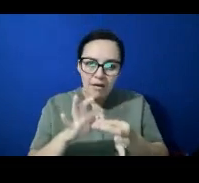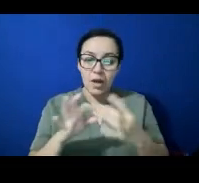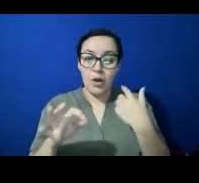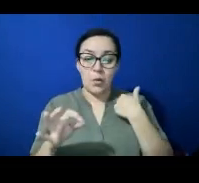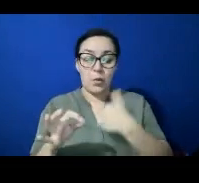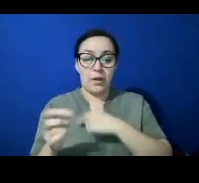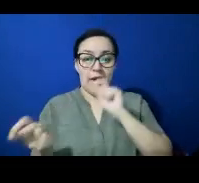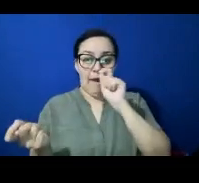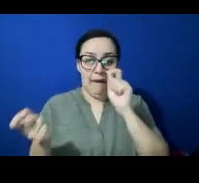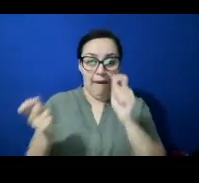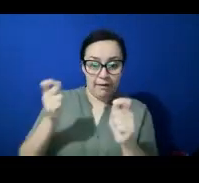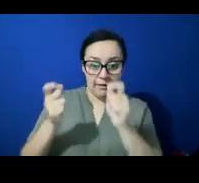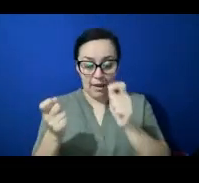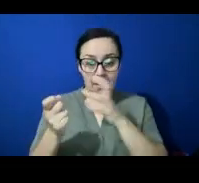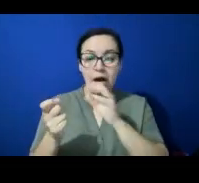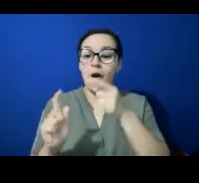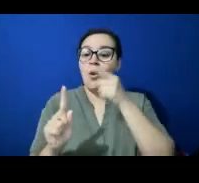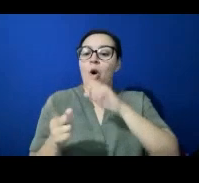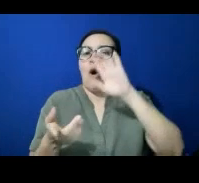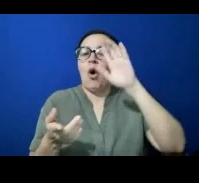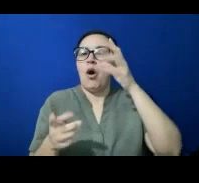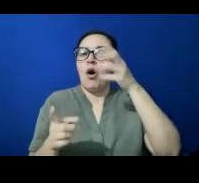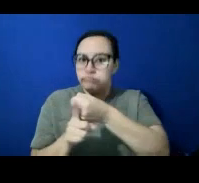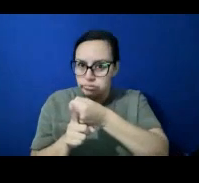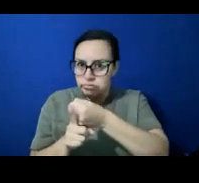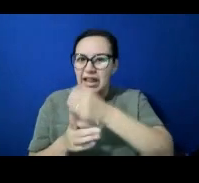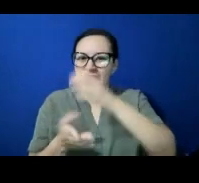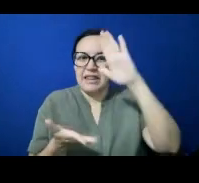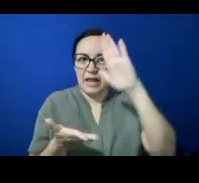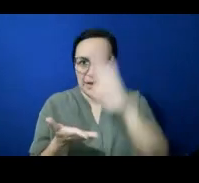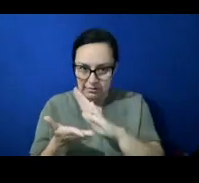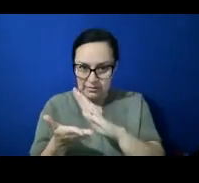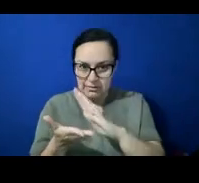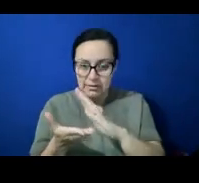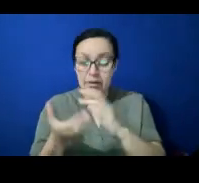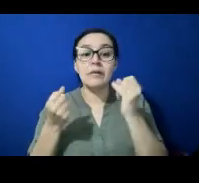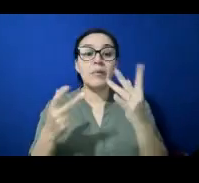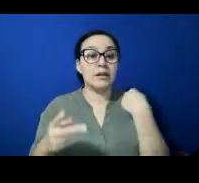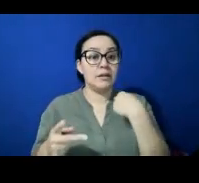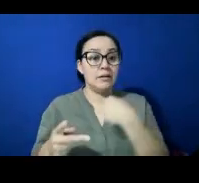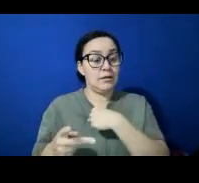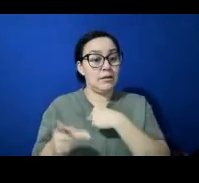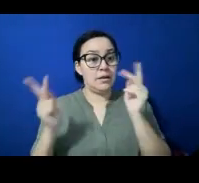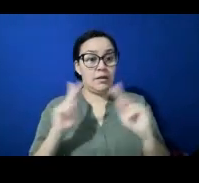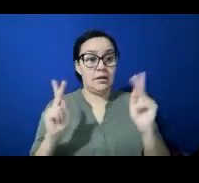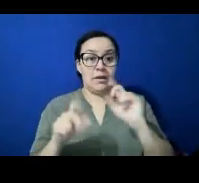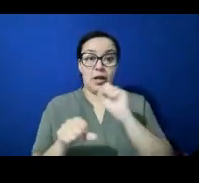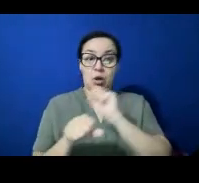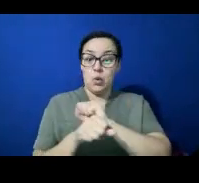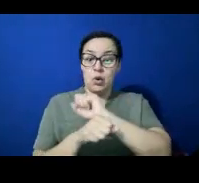with adaptation and mitigation measures. A lot of us work in